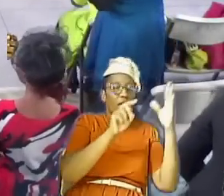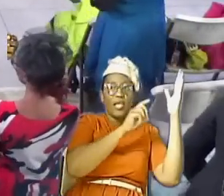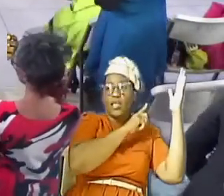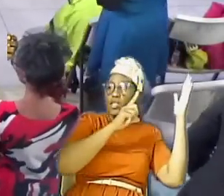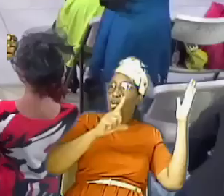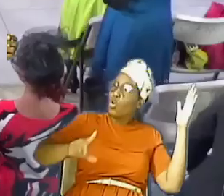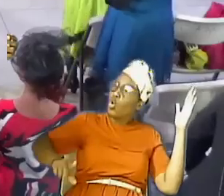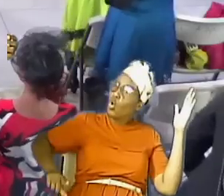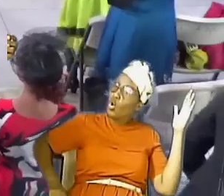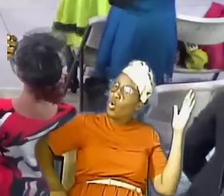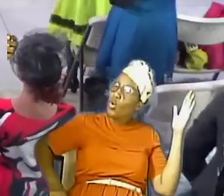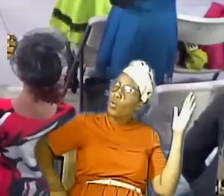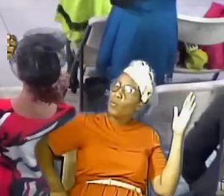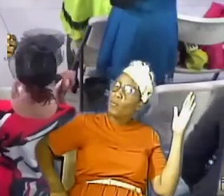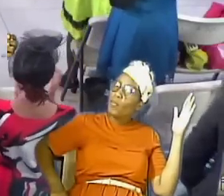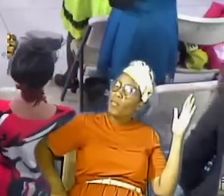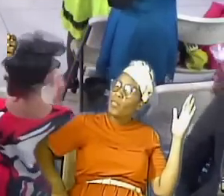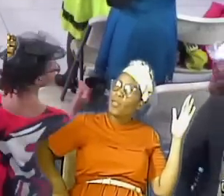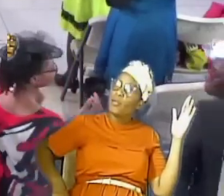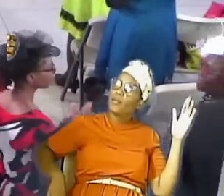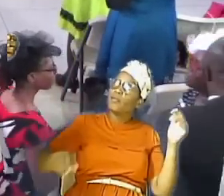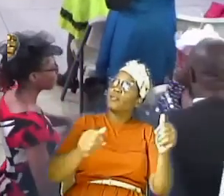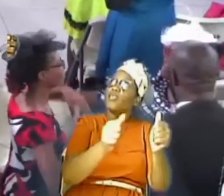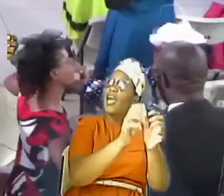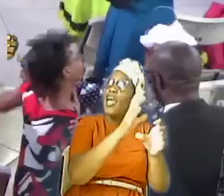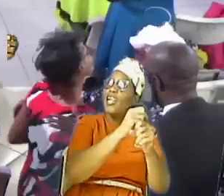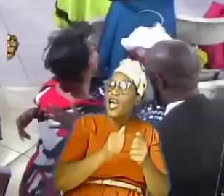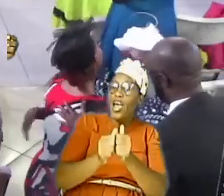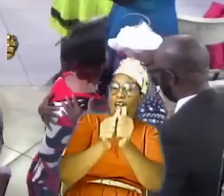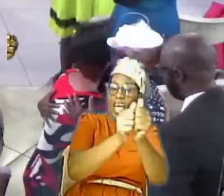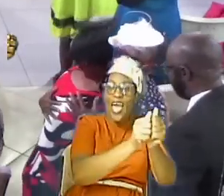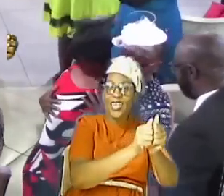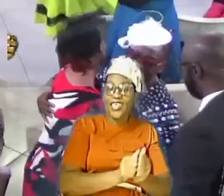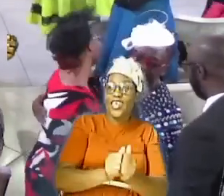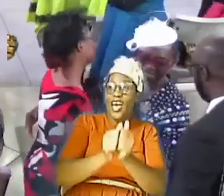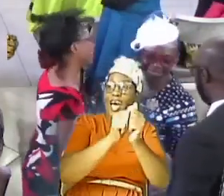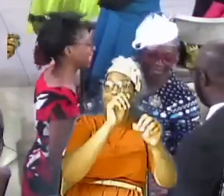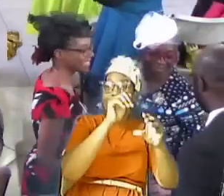in Jesus' name. Praise God.